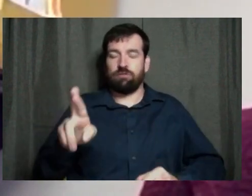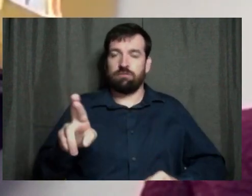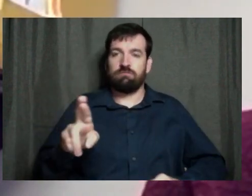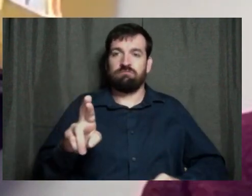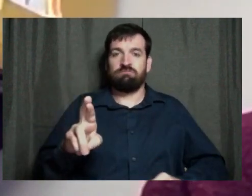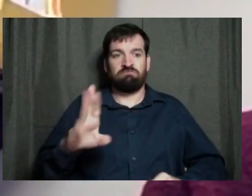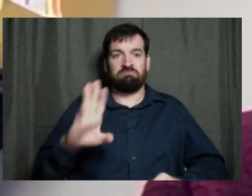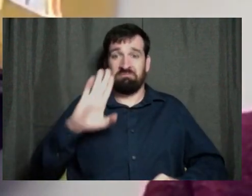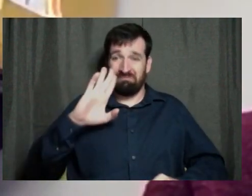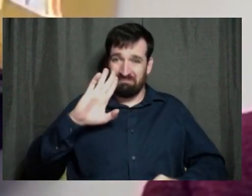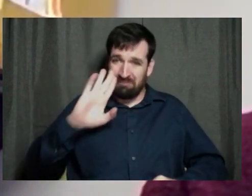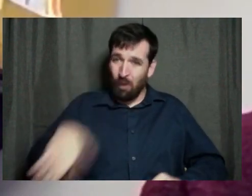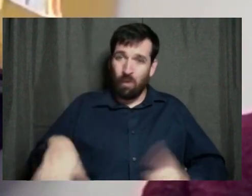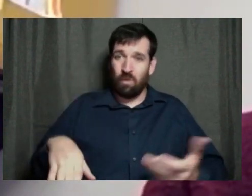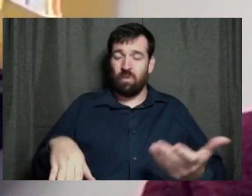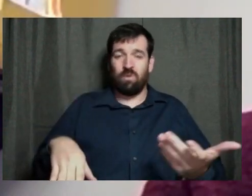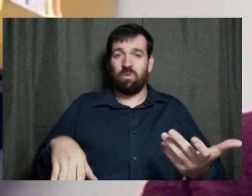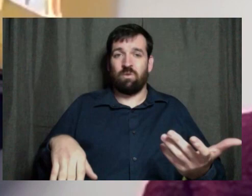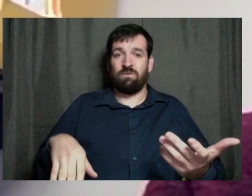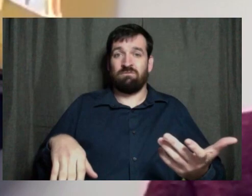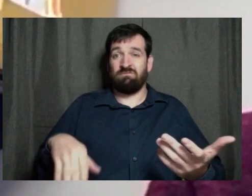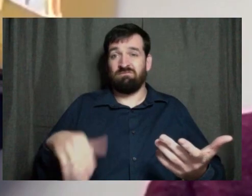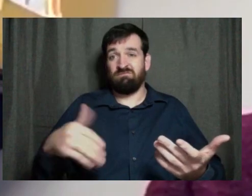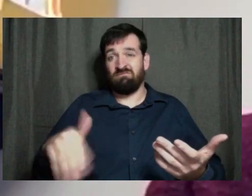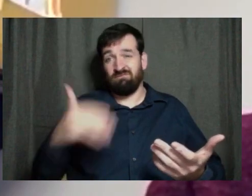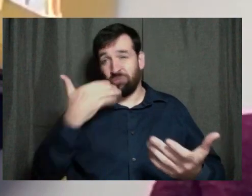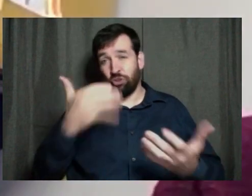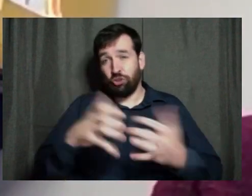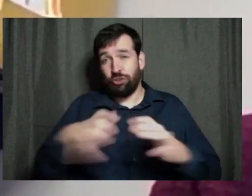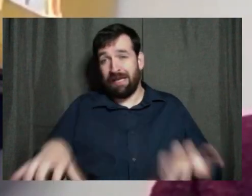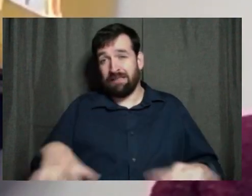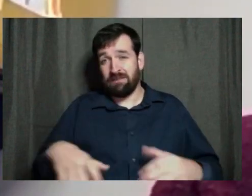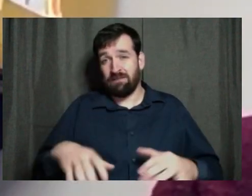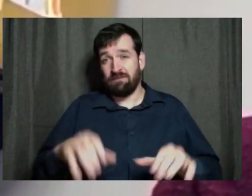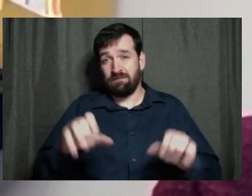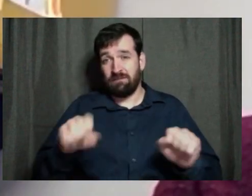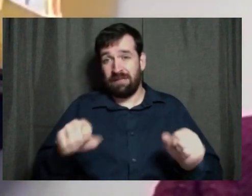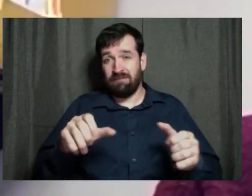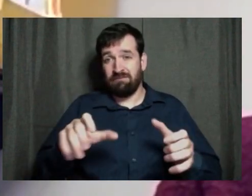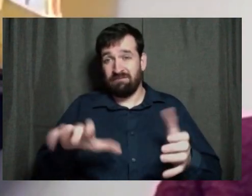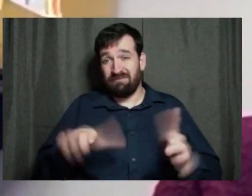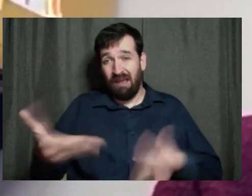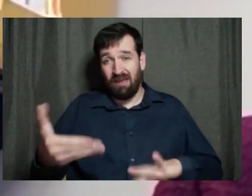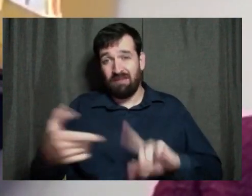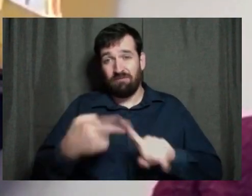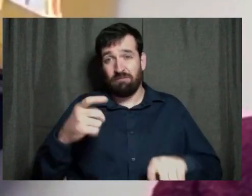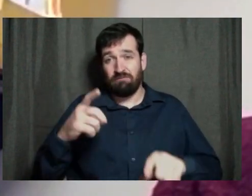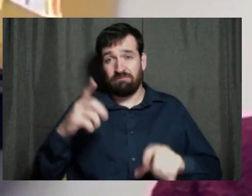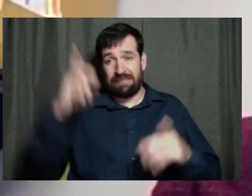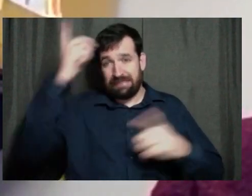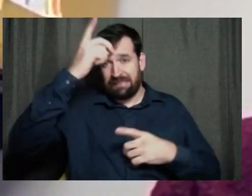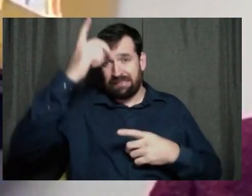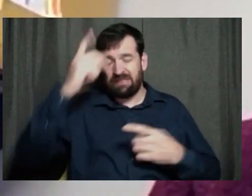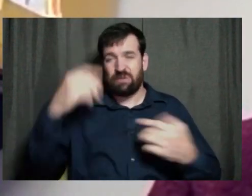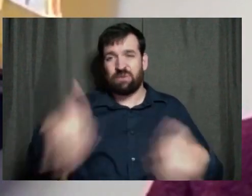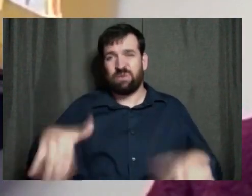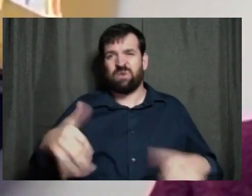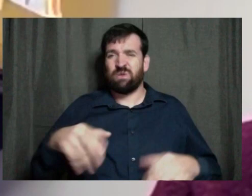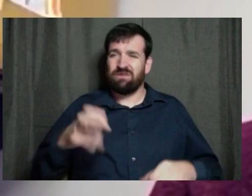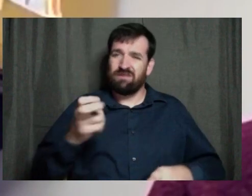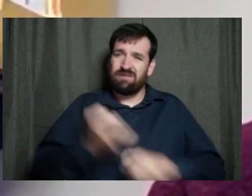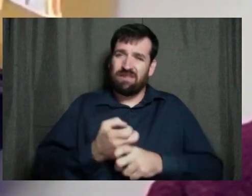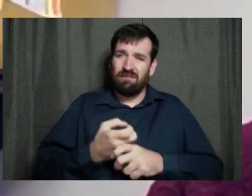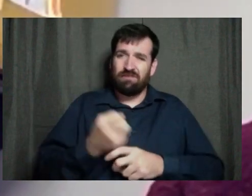that there is a pretty good chance that you could end up dying from the disease is just a really hard thing to wrap your mind